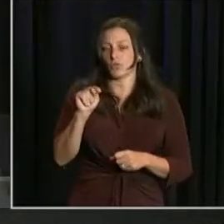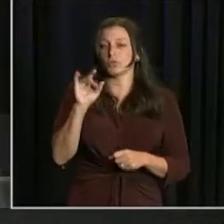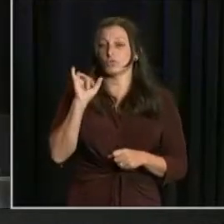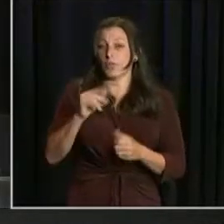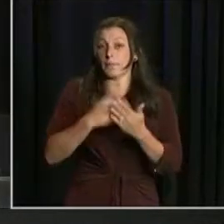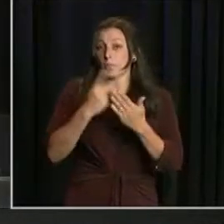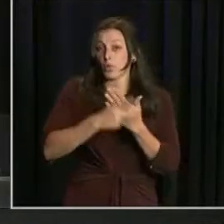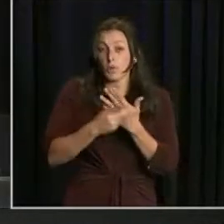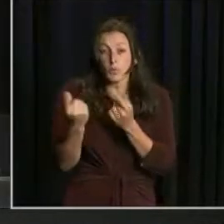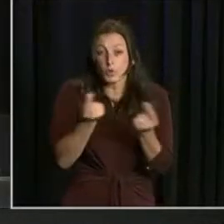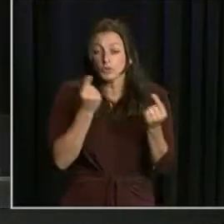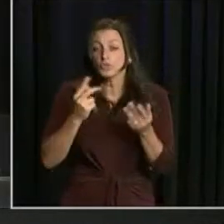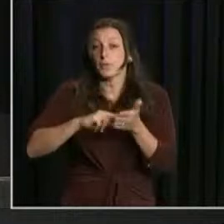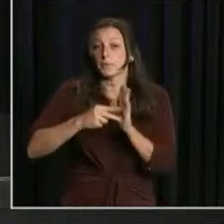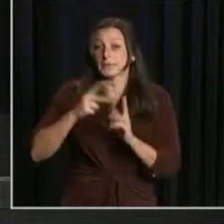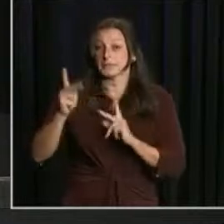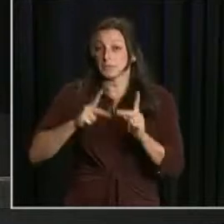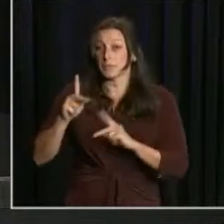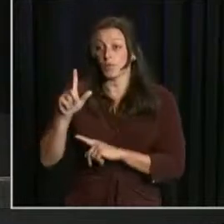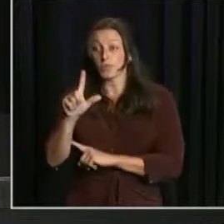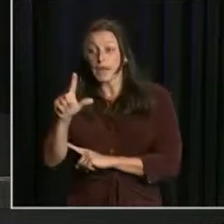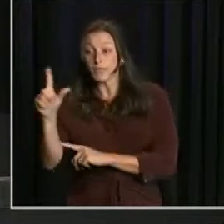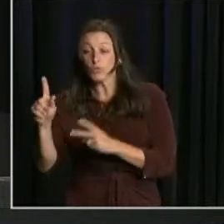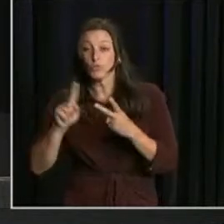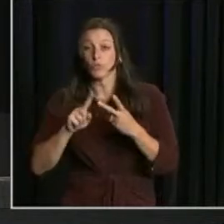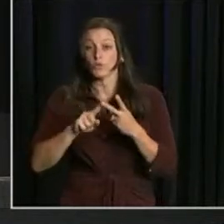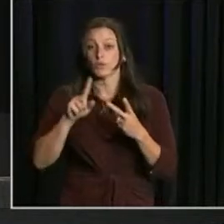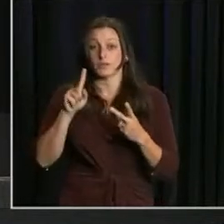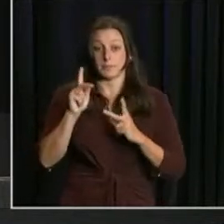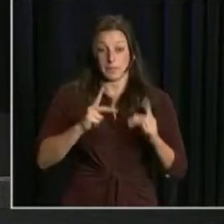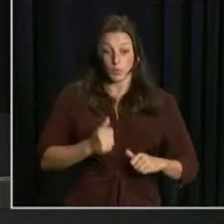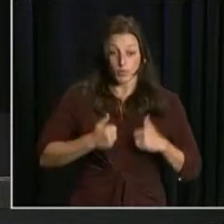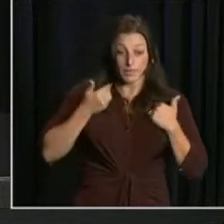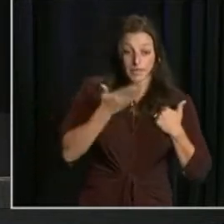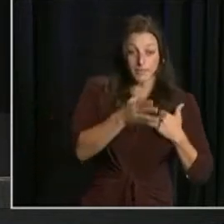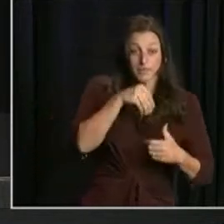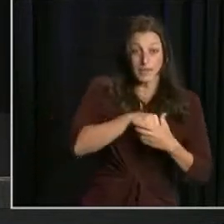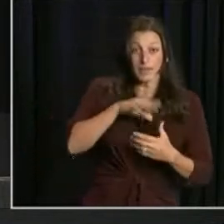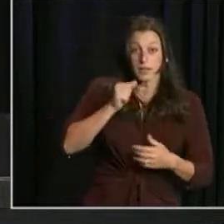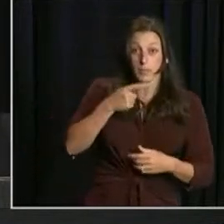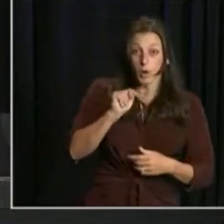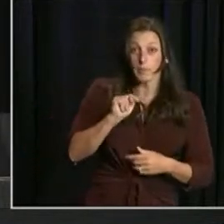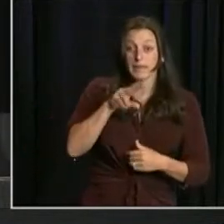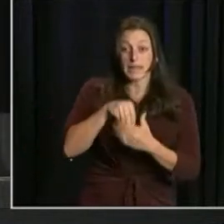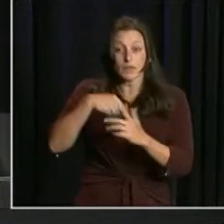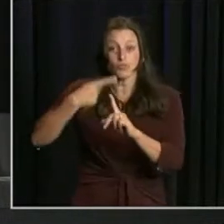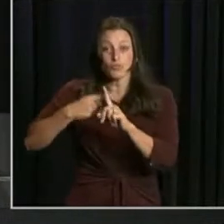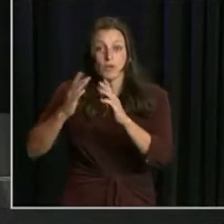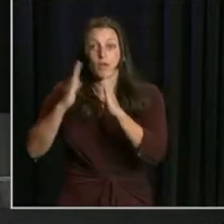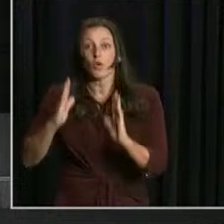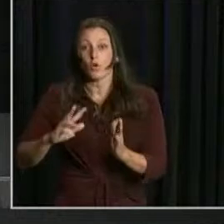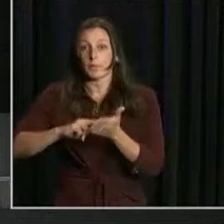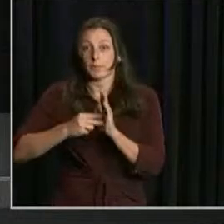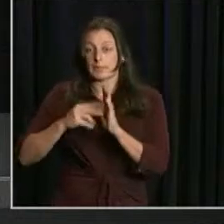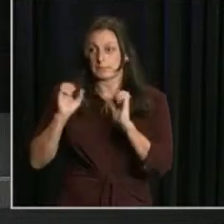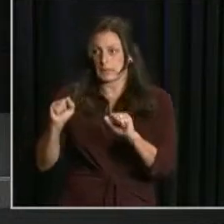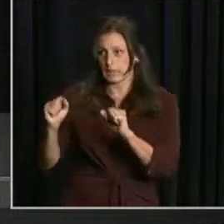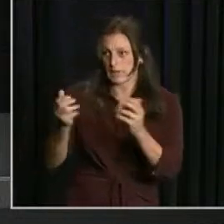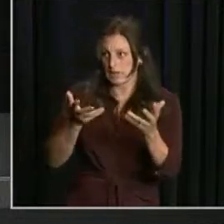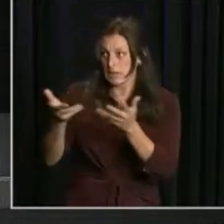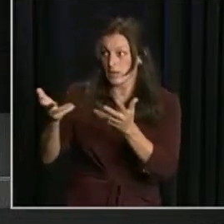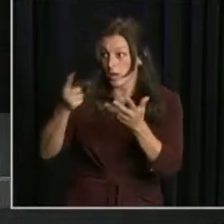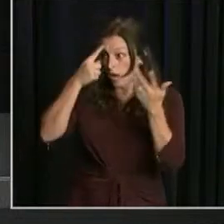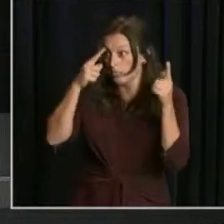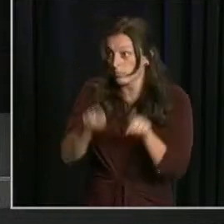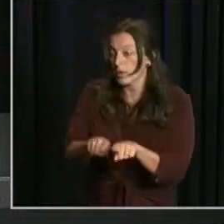permits eligible landlords and tenants to resolve their issues and forsake a eviction if they both go to